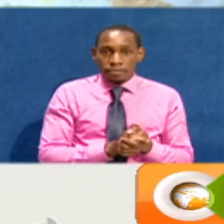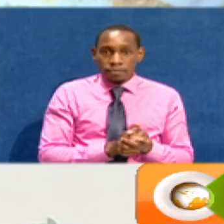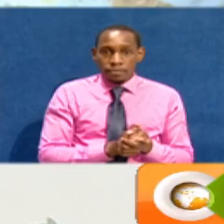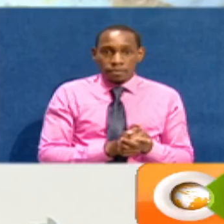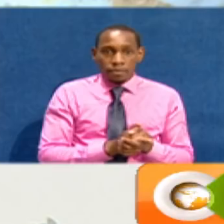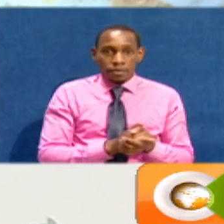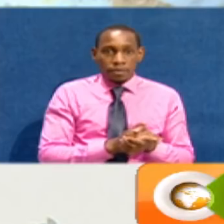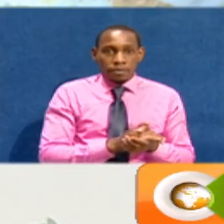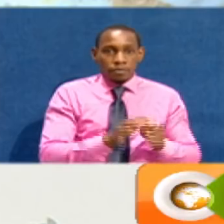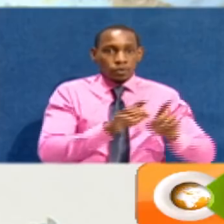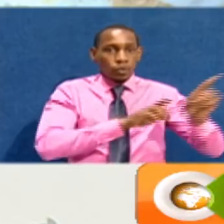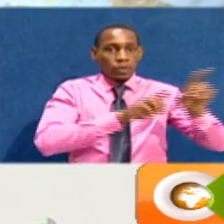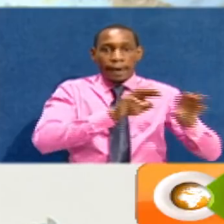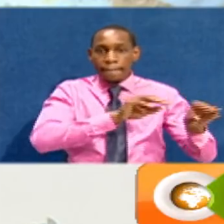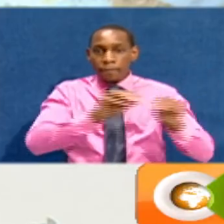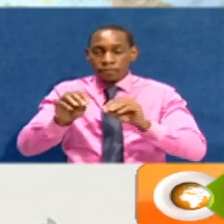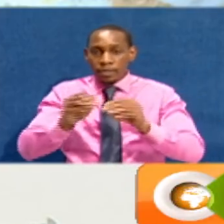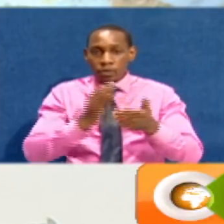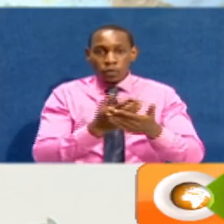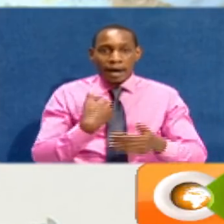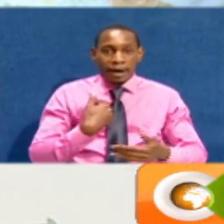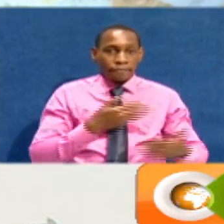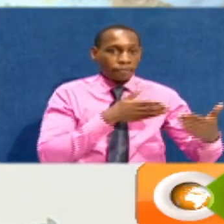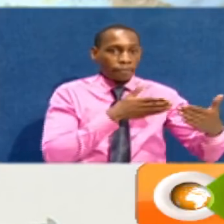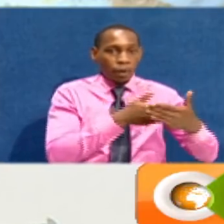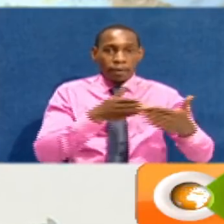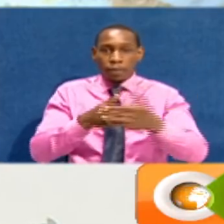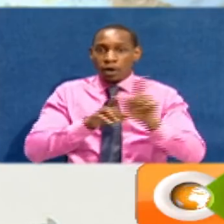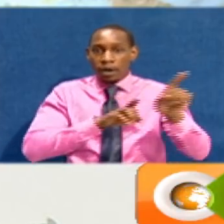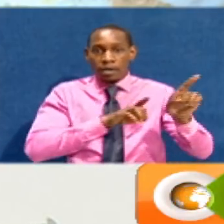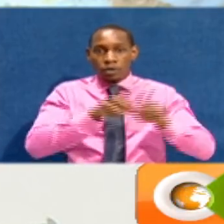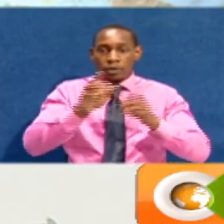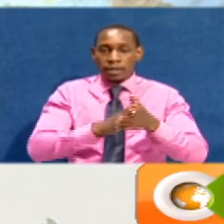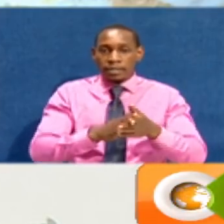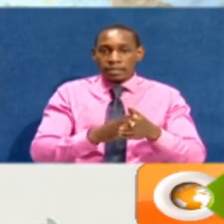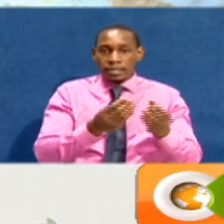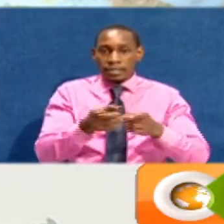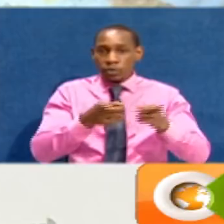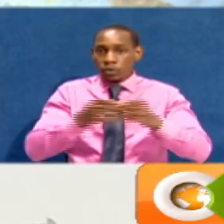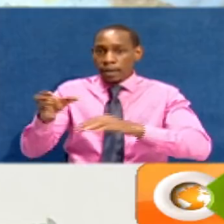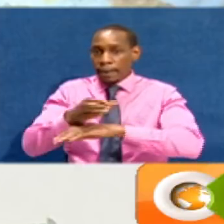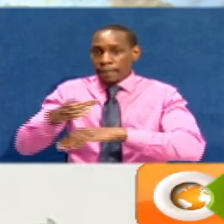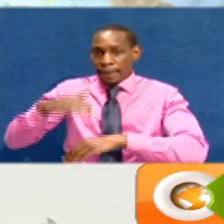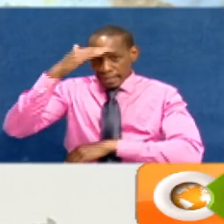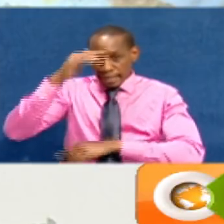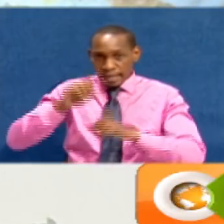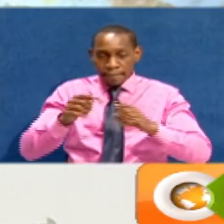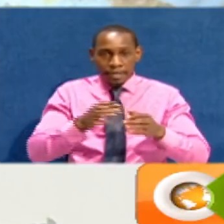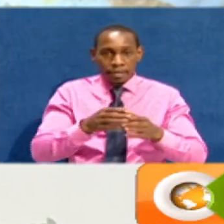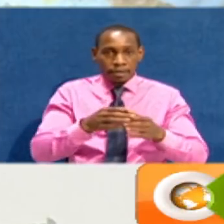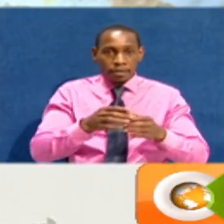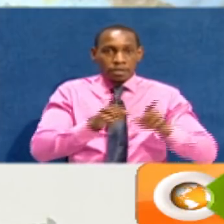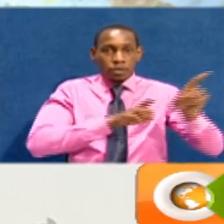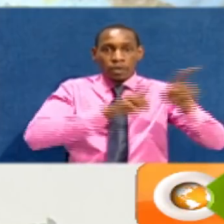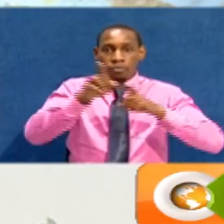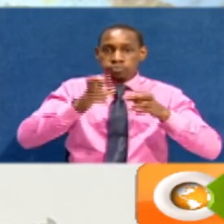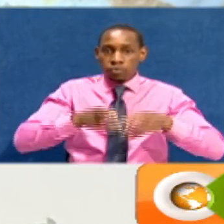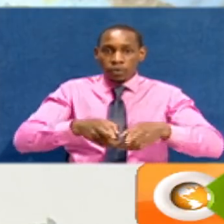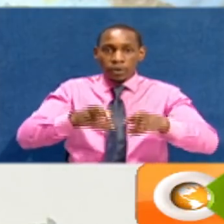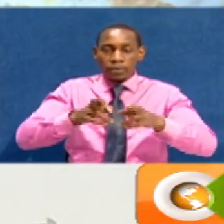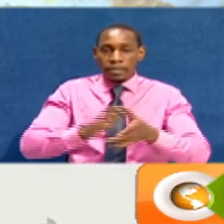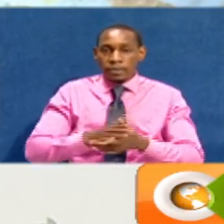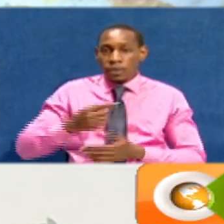about movement, I mean, all the curfew is there, but it is easy to, you know, regulate bars and all of these places. But movement on the road, I mean, for